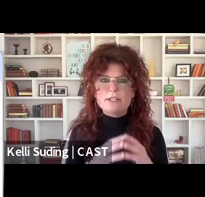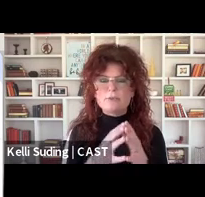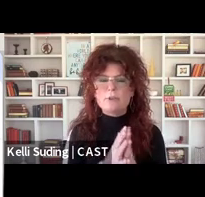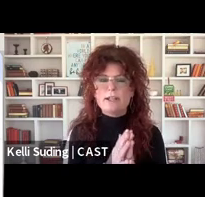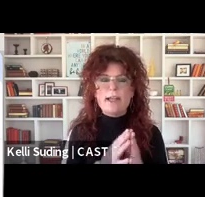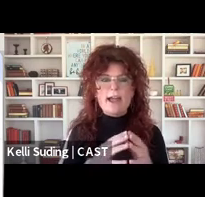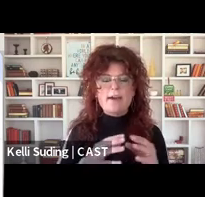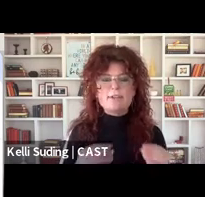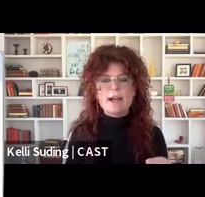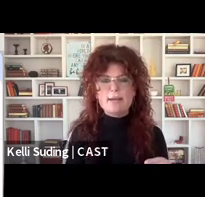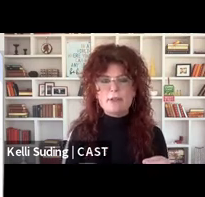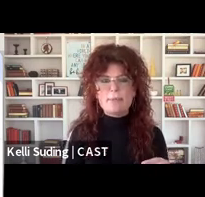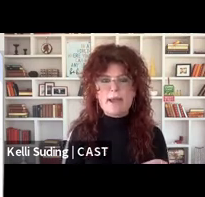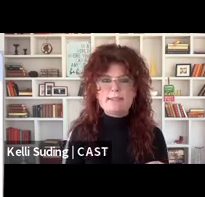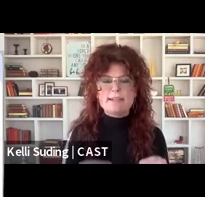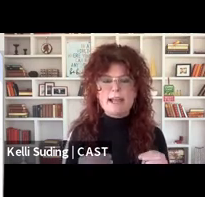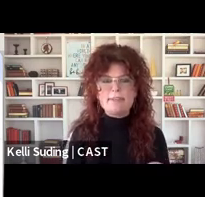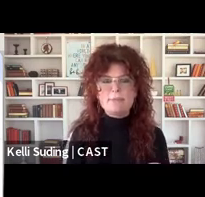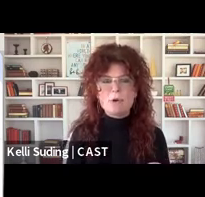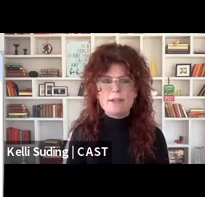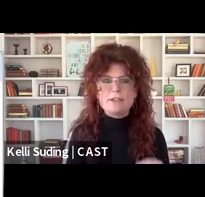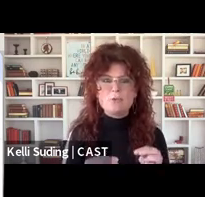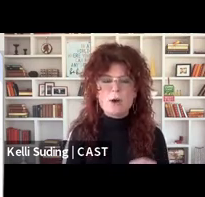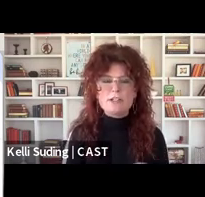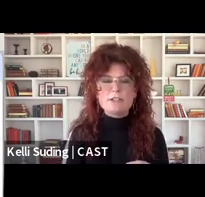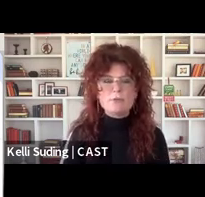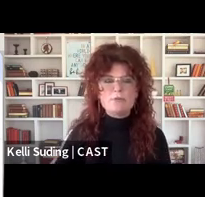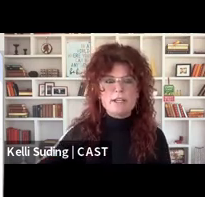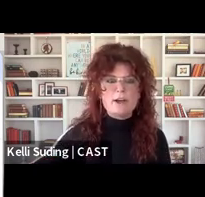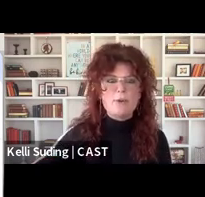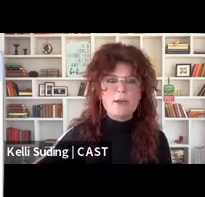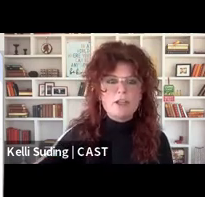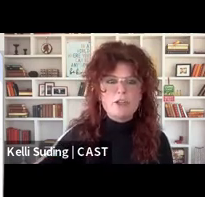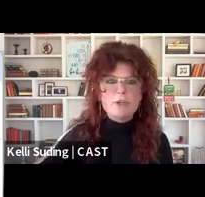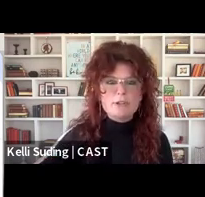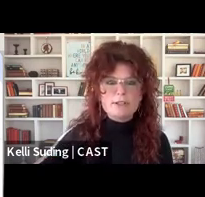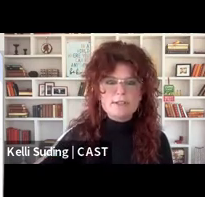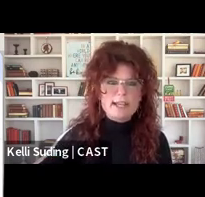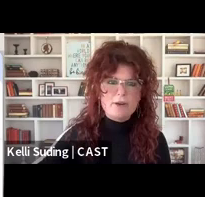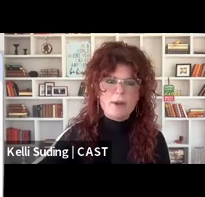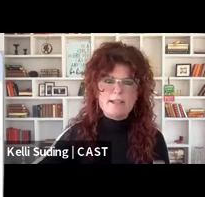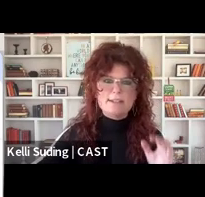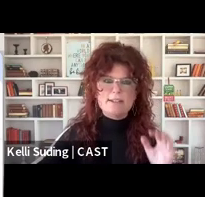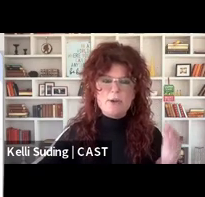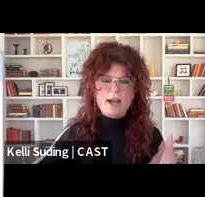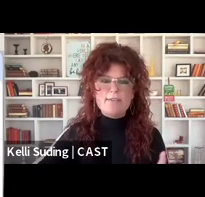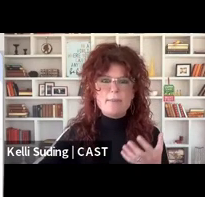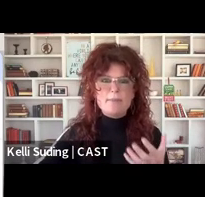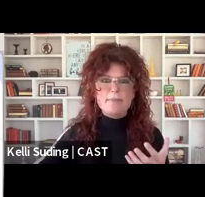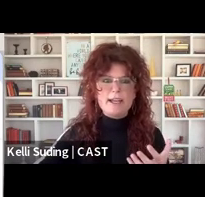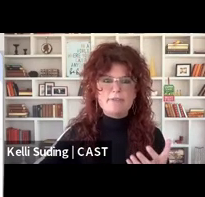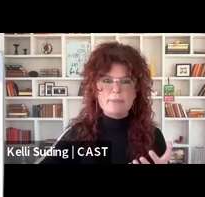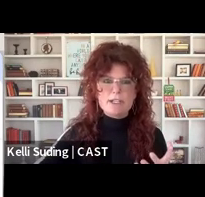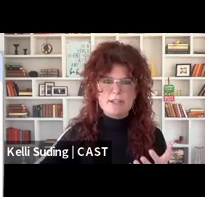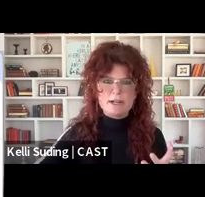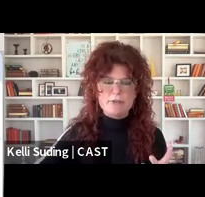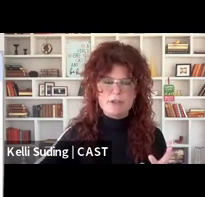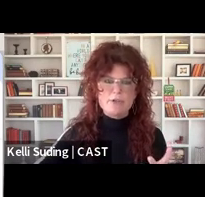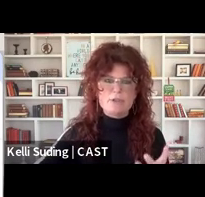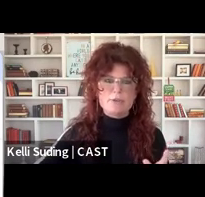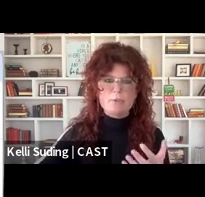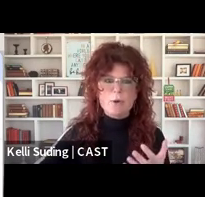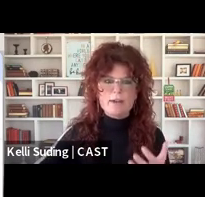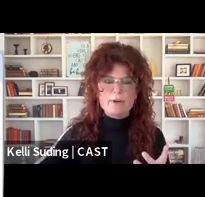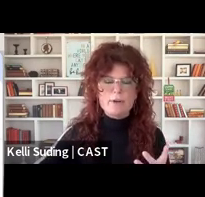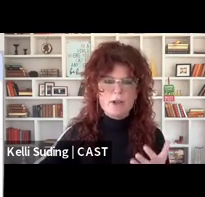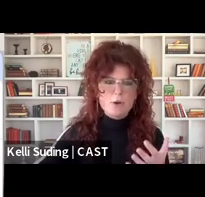one who doesn't really have time or the capacity at the moment to watch the full video, you can look at the takeaways, and then you have that information there for